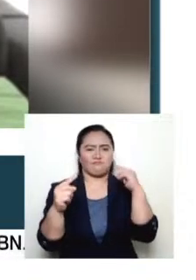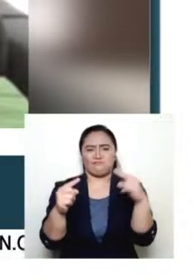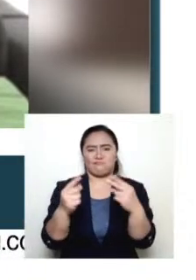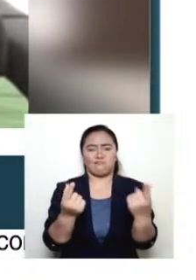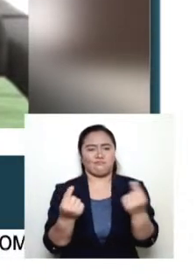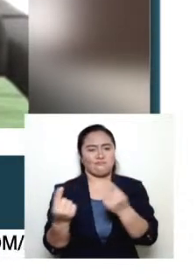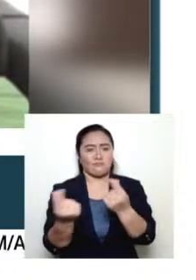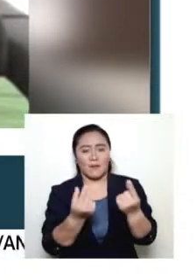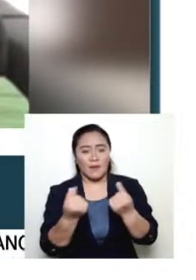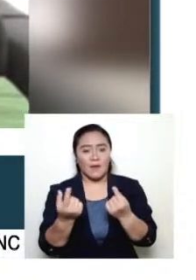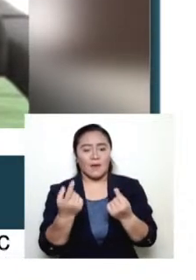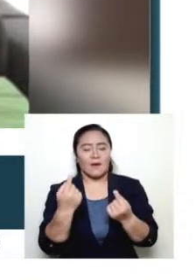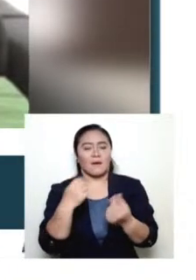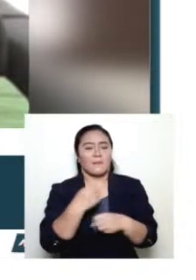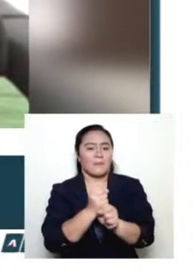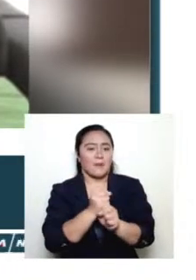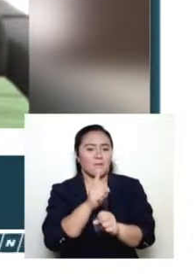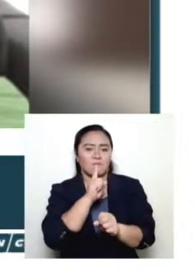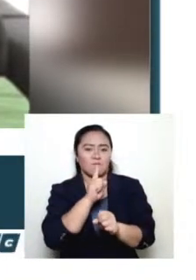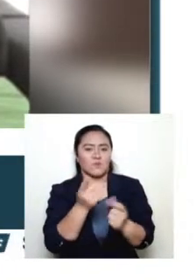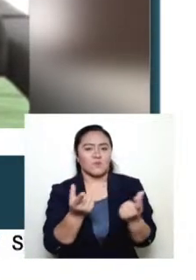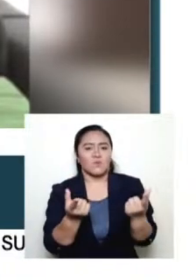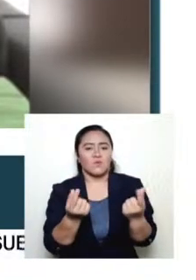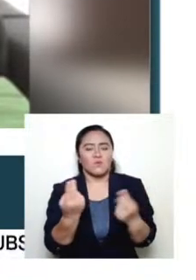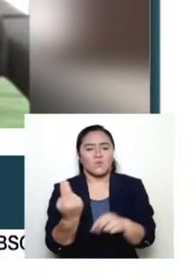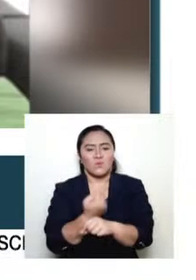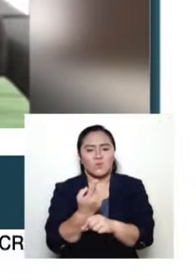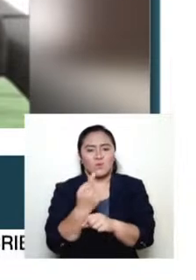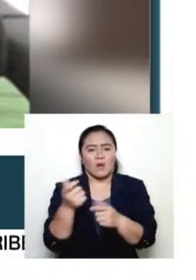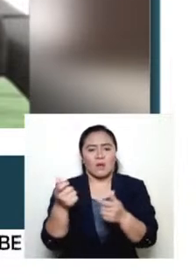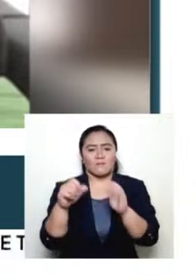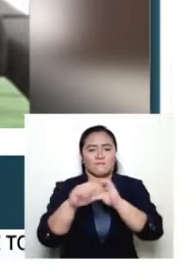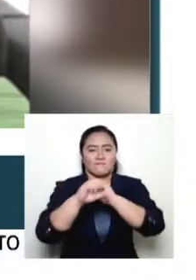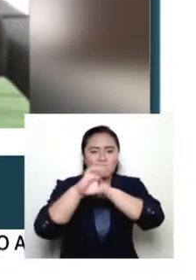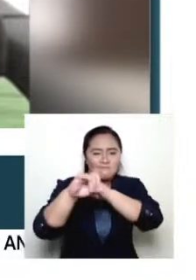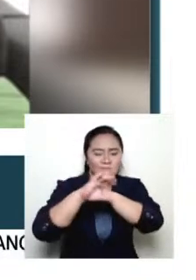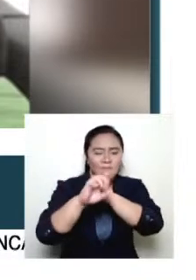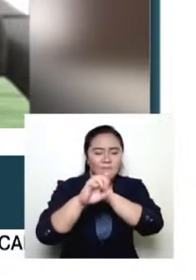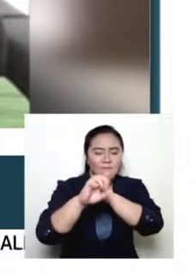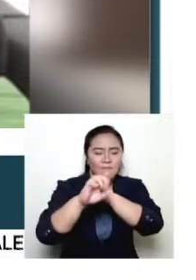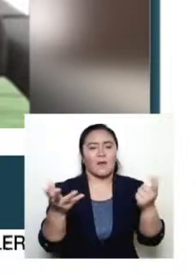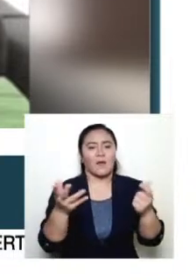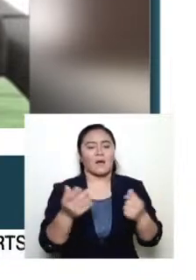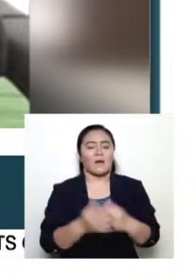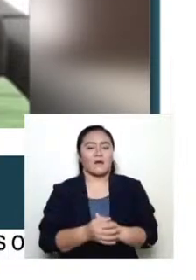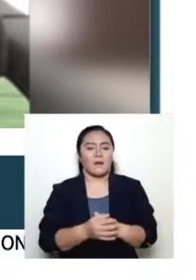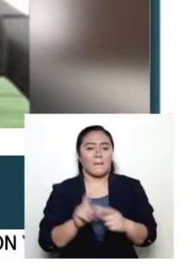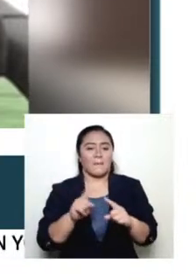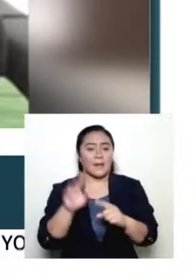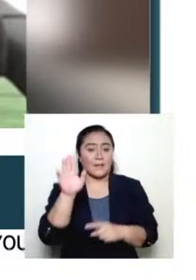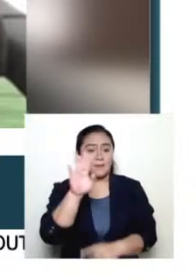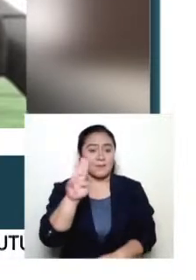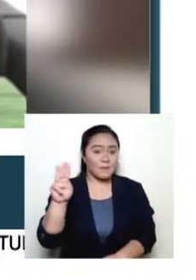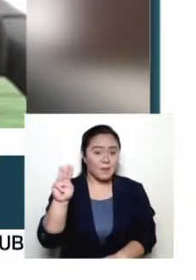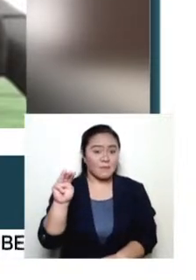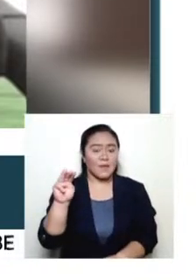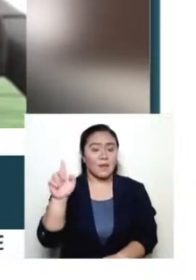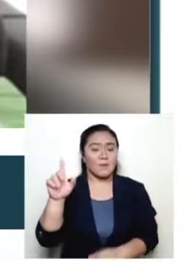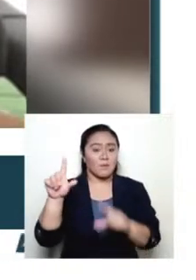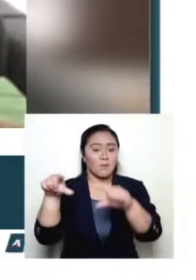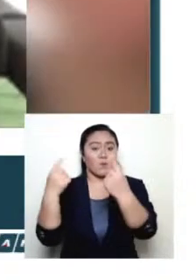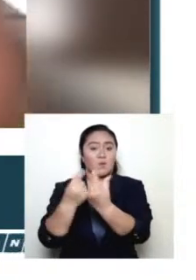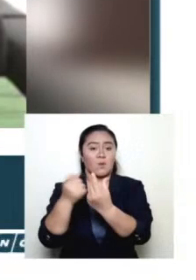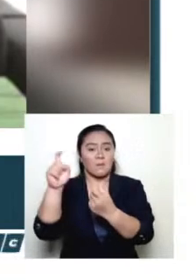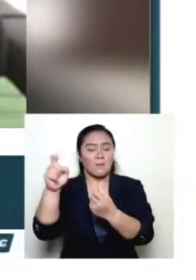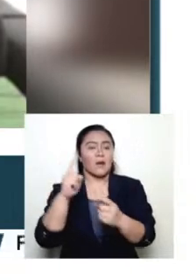underhanded campaign. Kaya Bongbong Marcos should should be, you know, should go to debates,